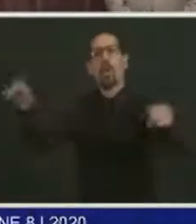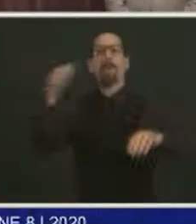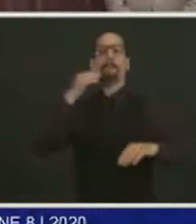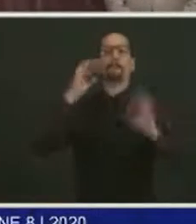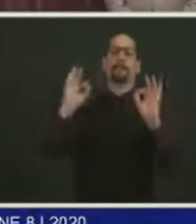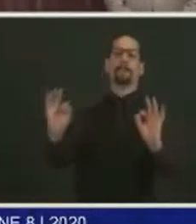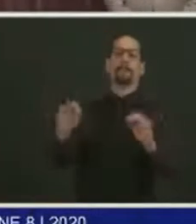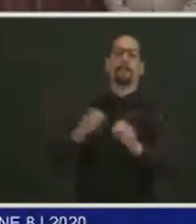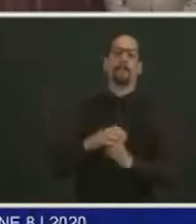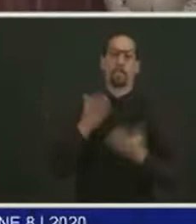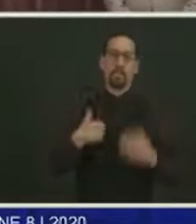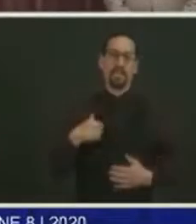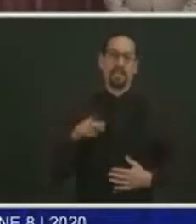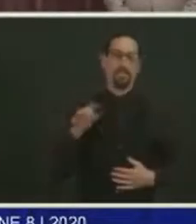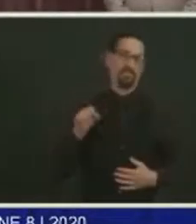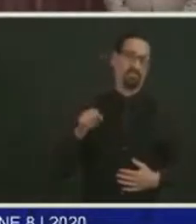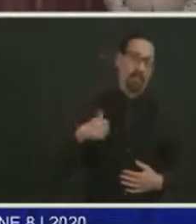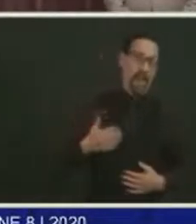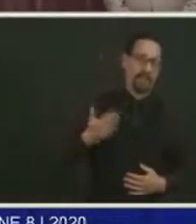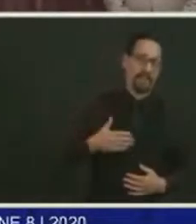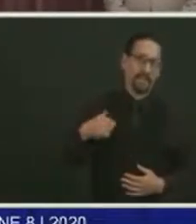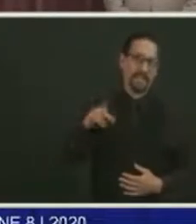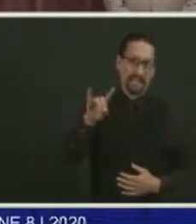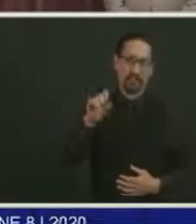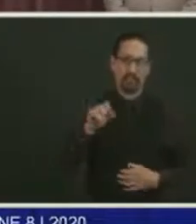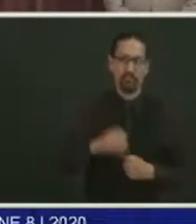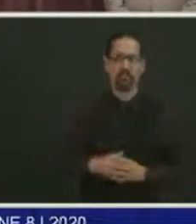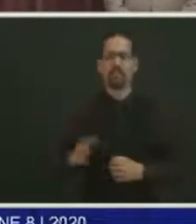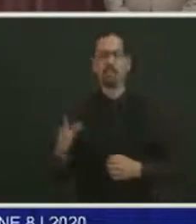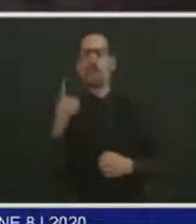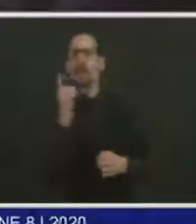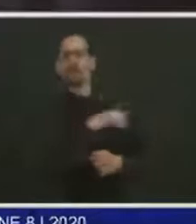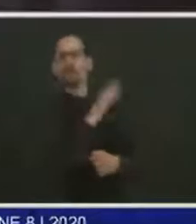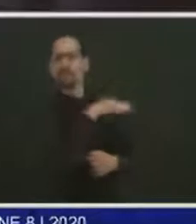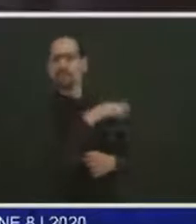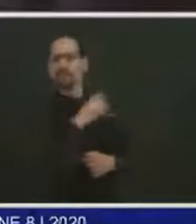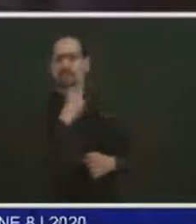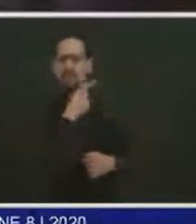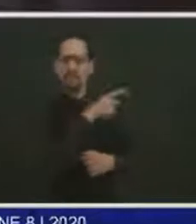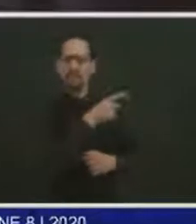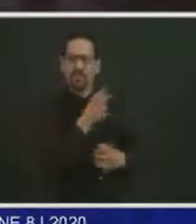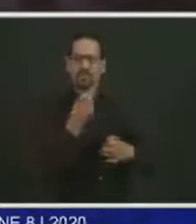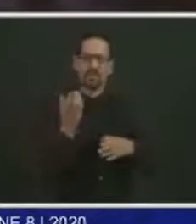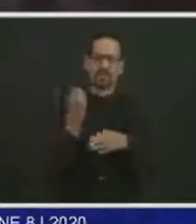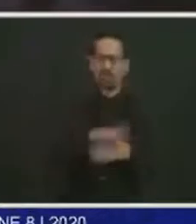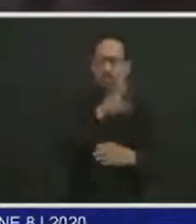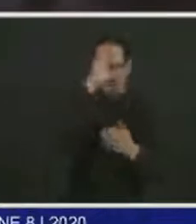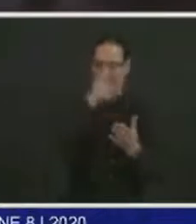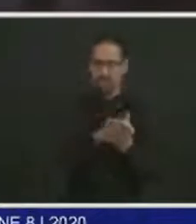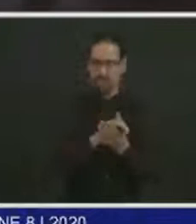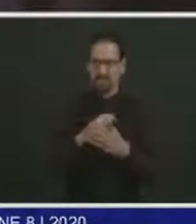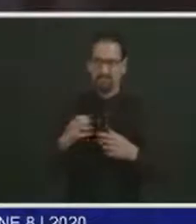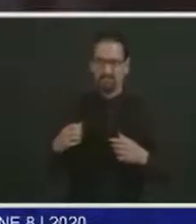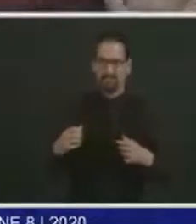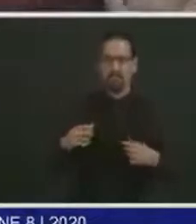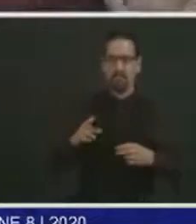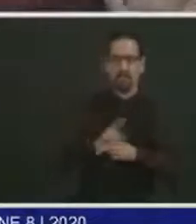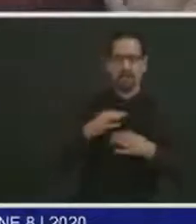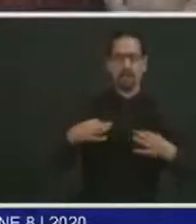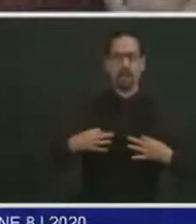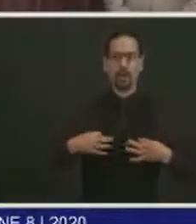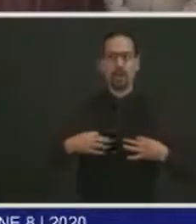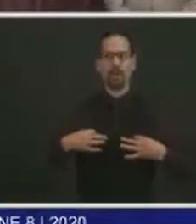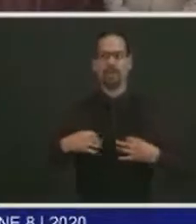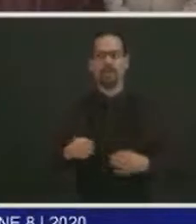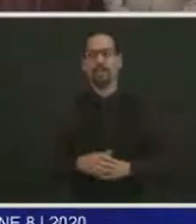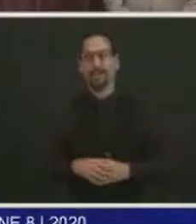happy I did it. Do you make the first gentleman wear that shirt? I do not. Stop it. On a serious note, we've